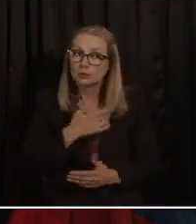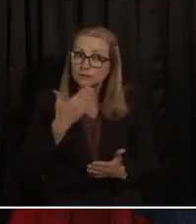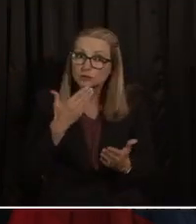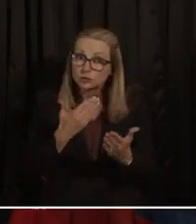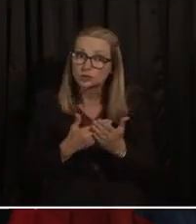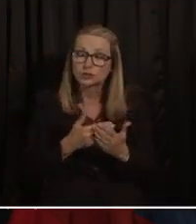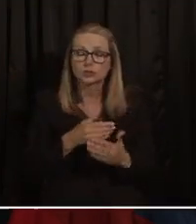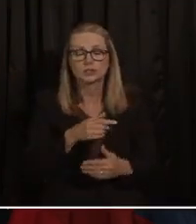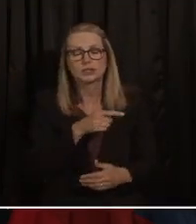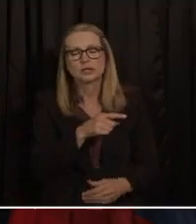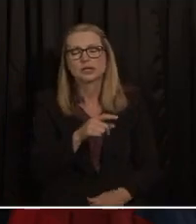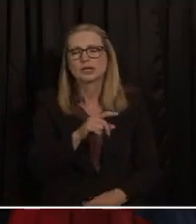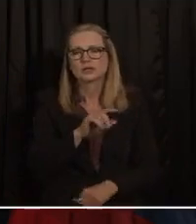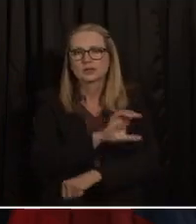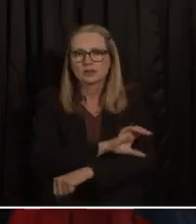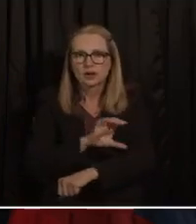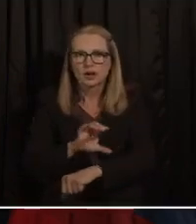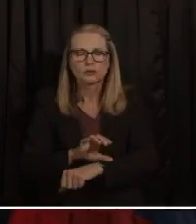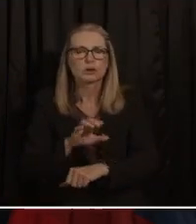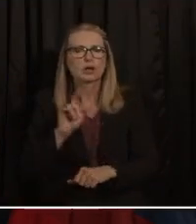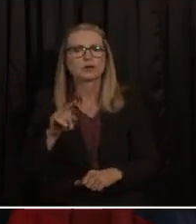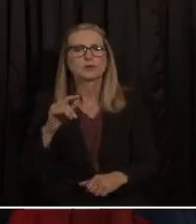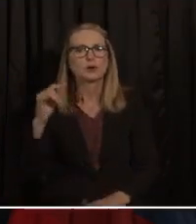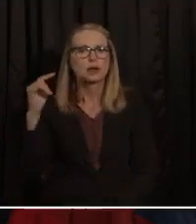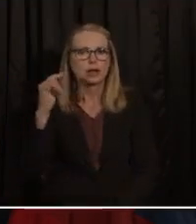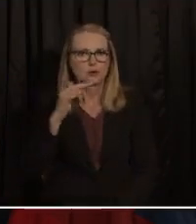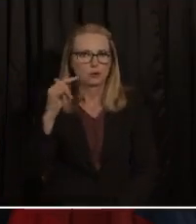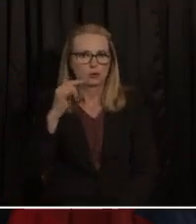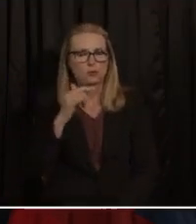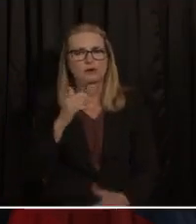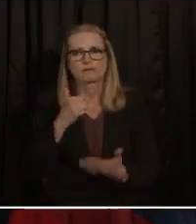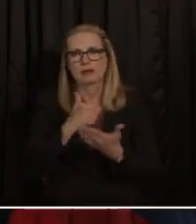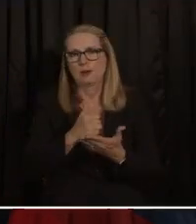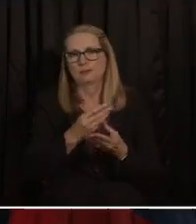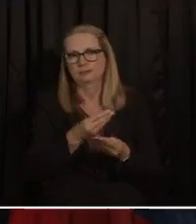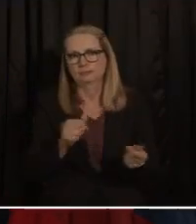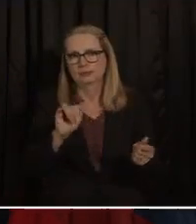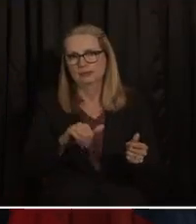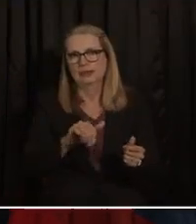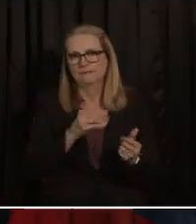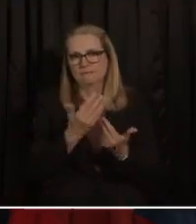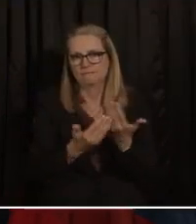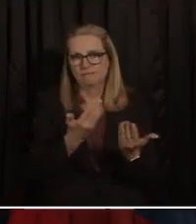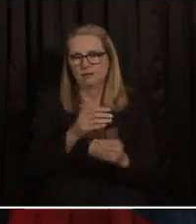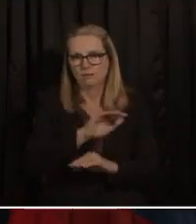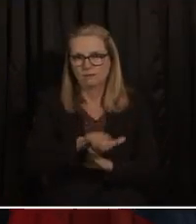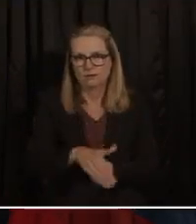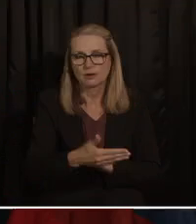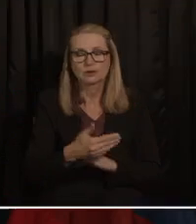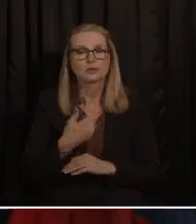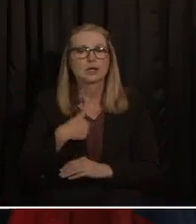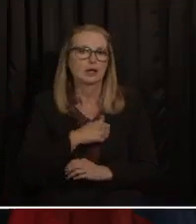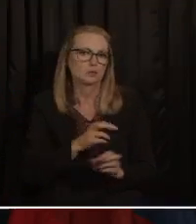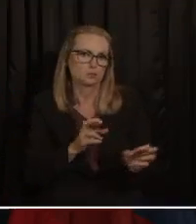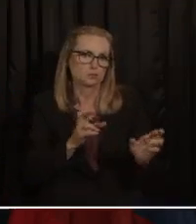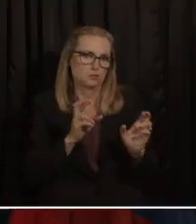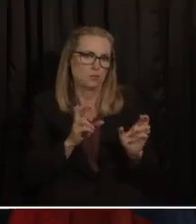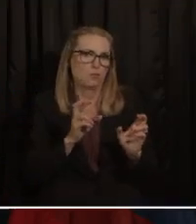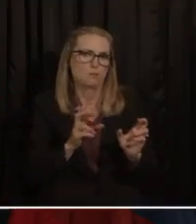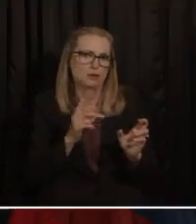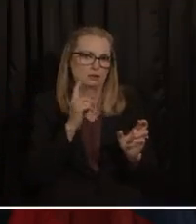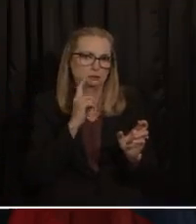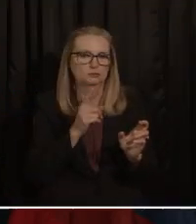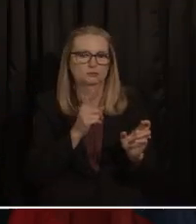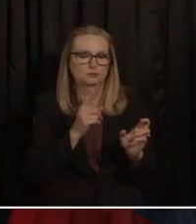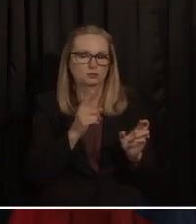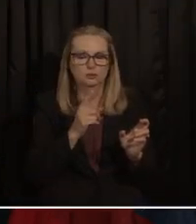Colorado DFPC multi-mission aircraft flew the fire overnight. And we are hoping for the best as the state supports